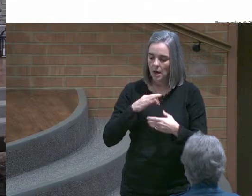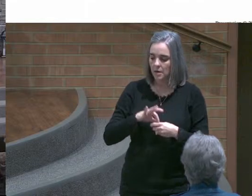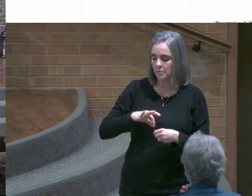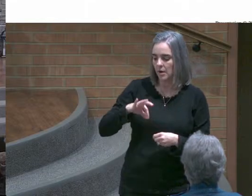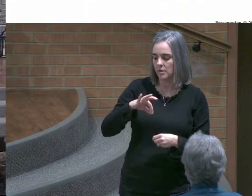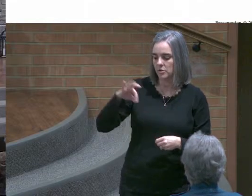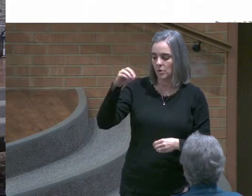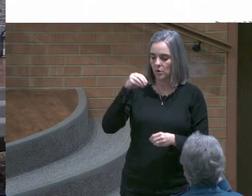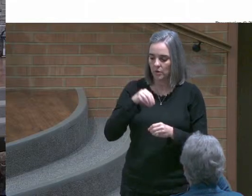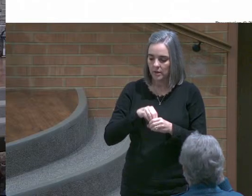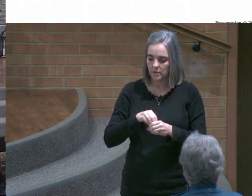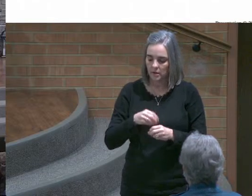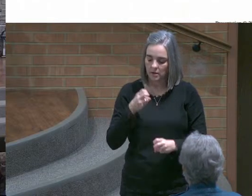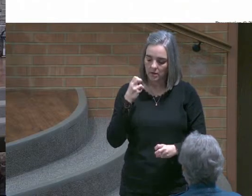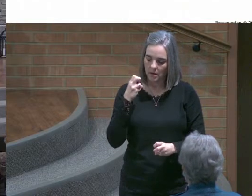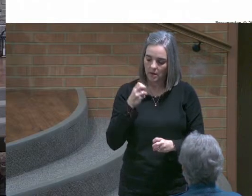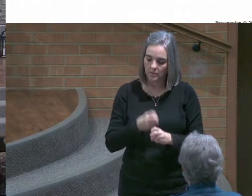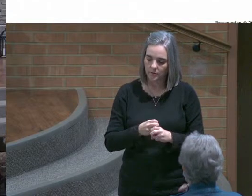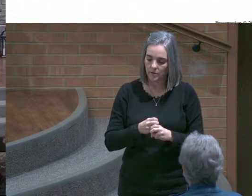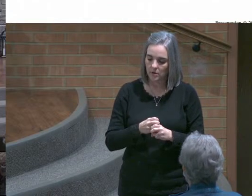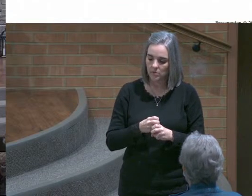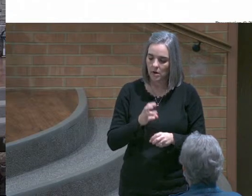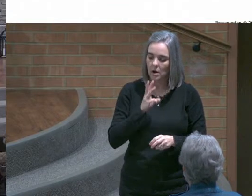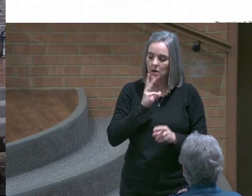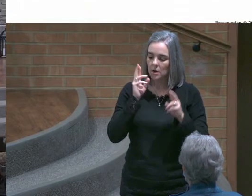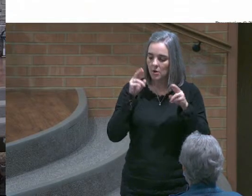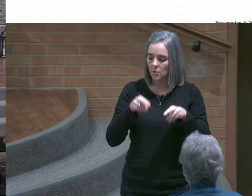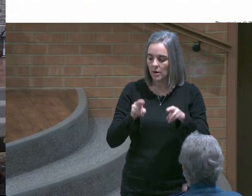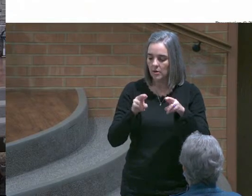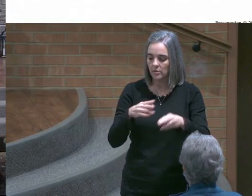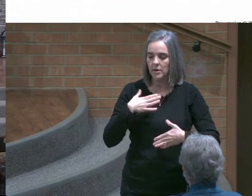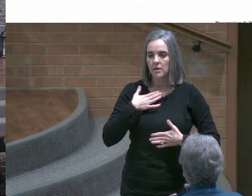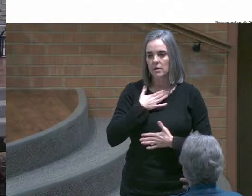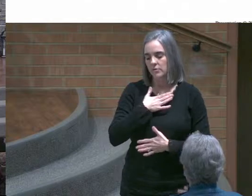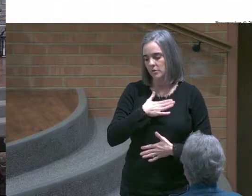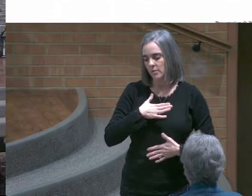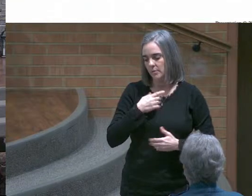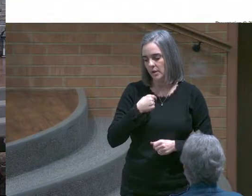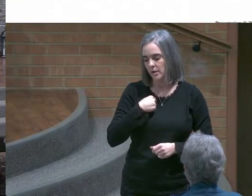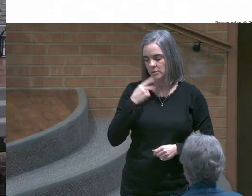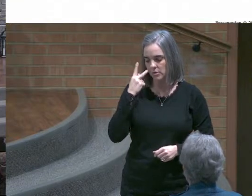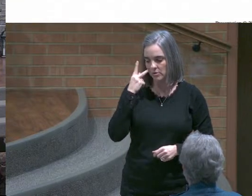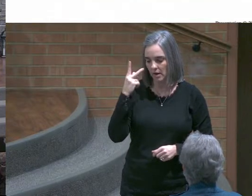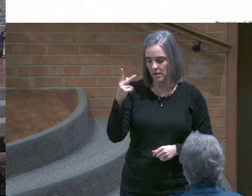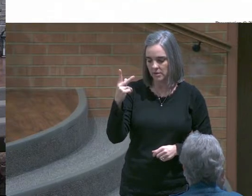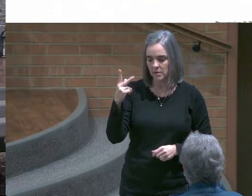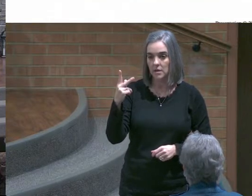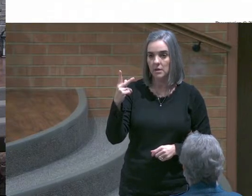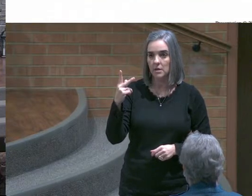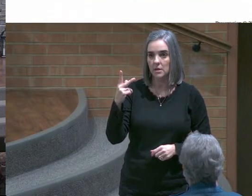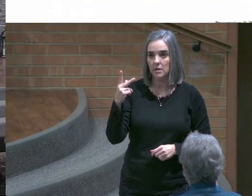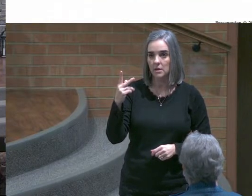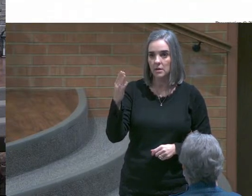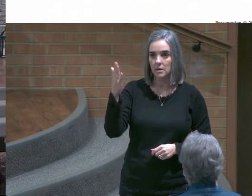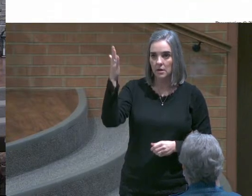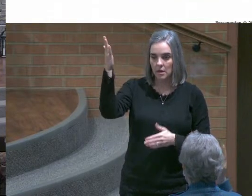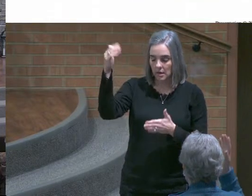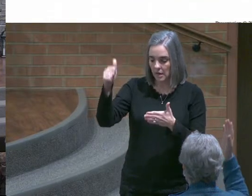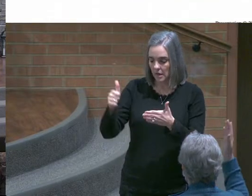He hired my soul in the cleft of the rock, where rivers of pleasure I